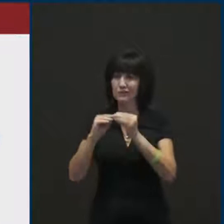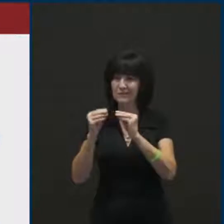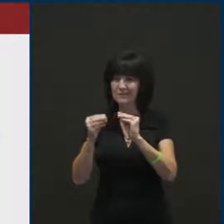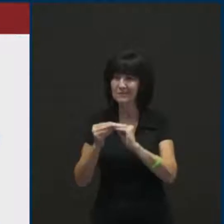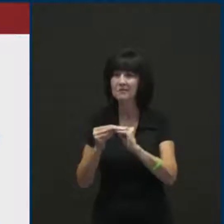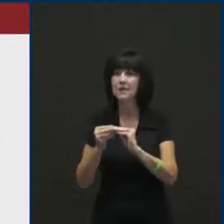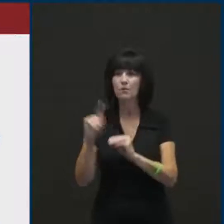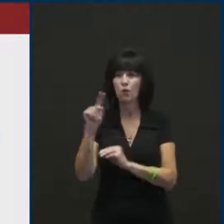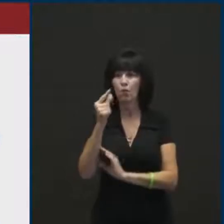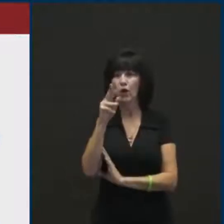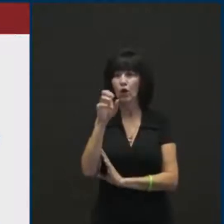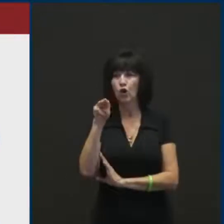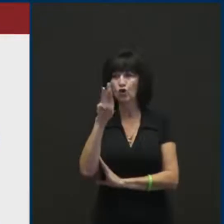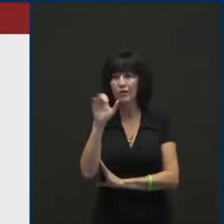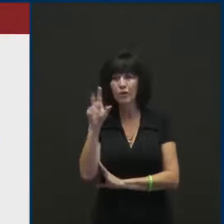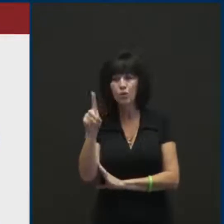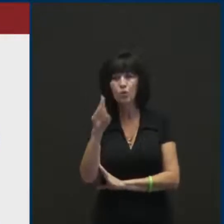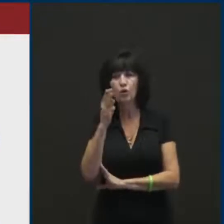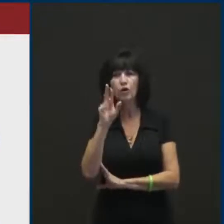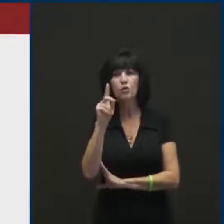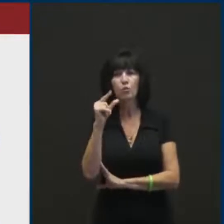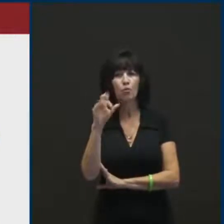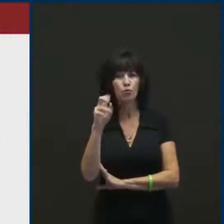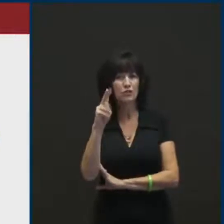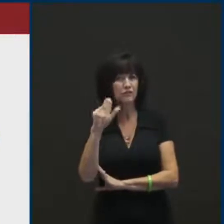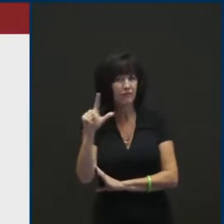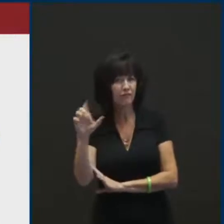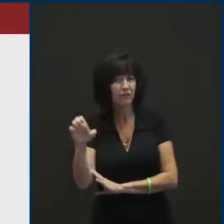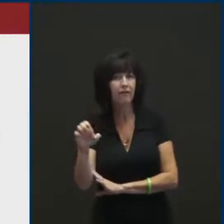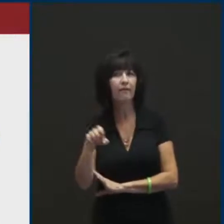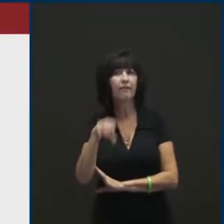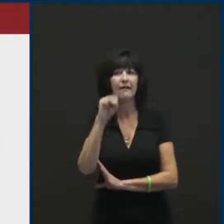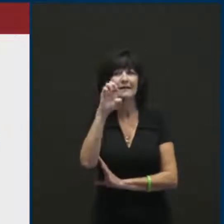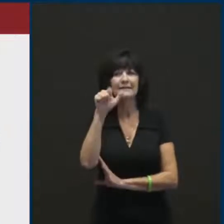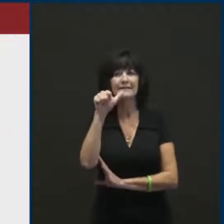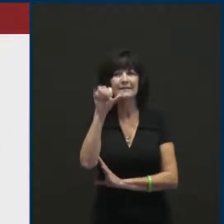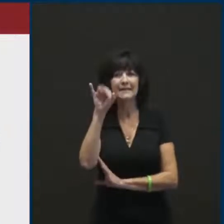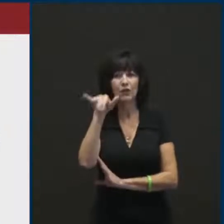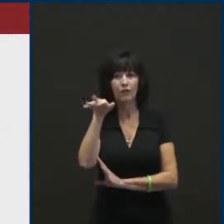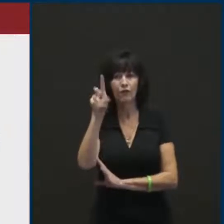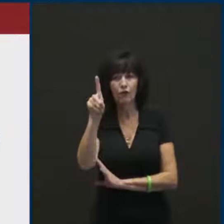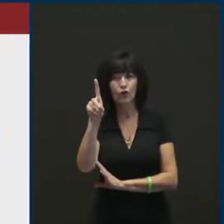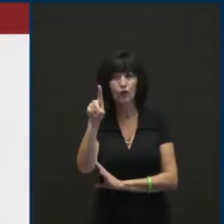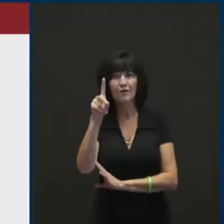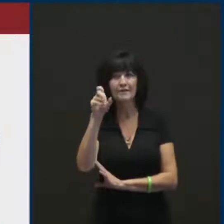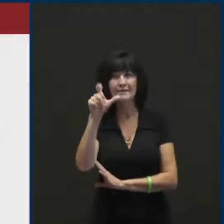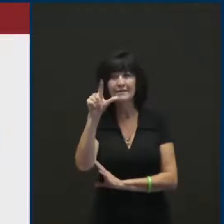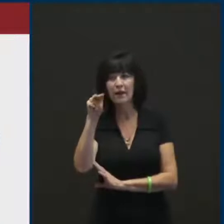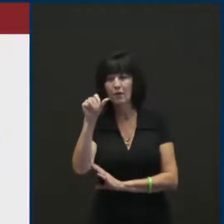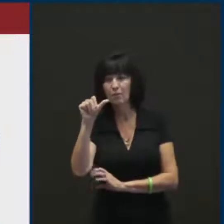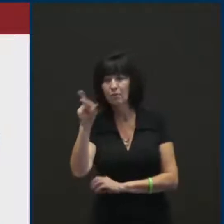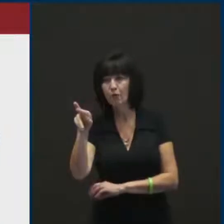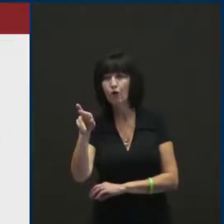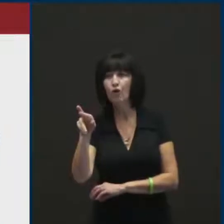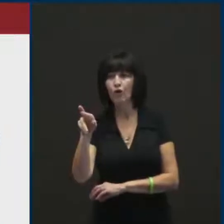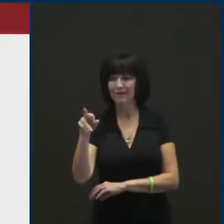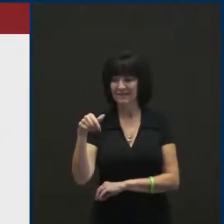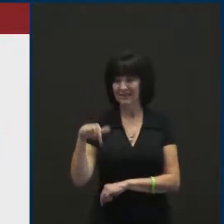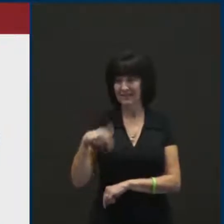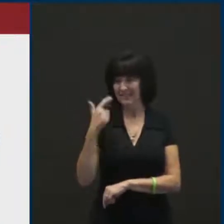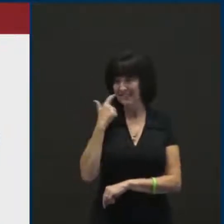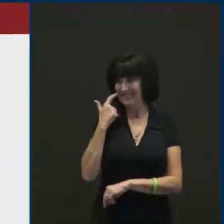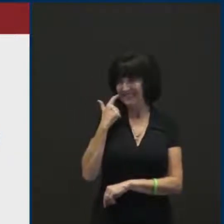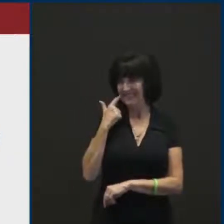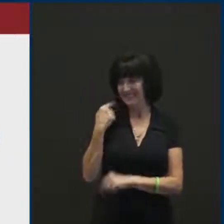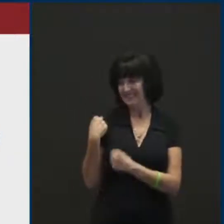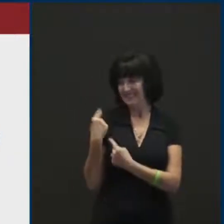in Greenwood, Bridgeville, Seaford, and Delmar. We also, this past week, have seen